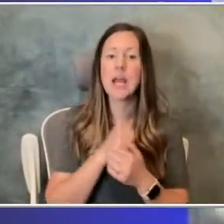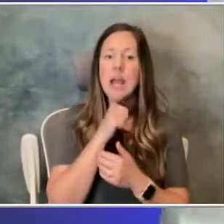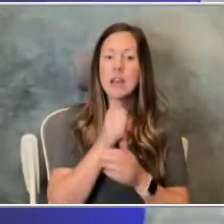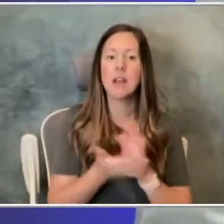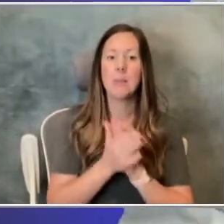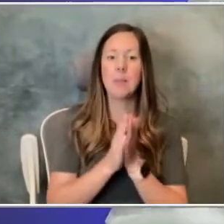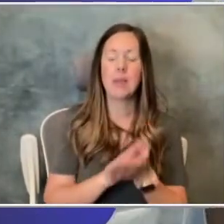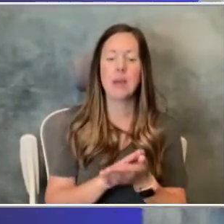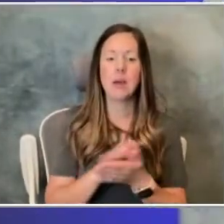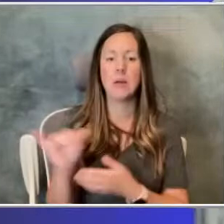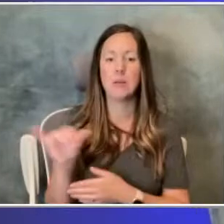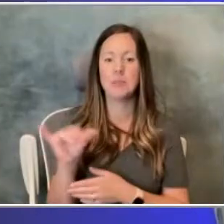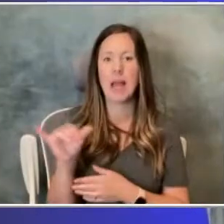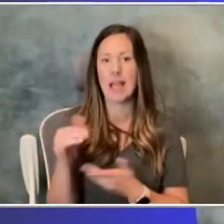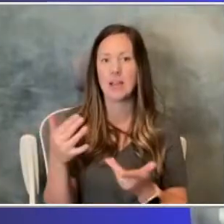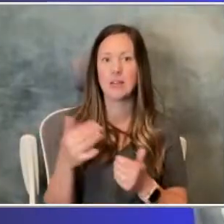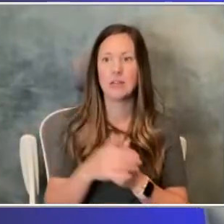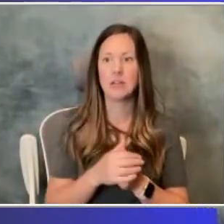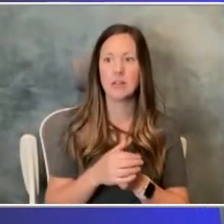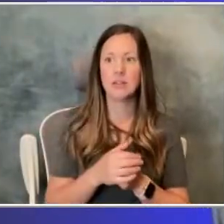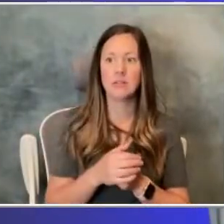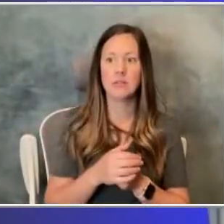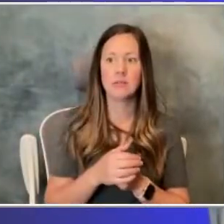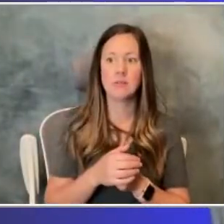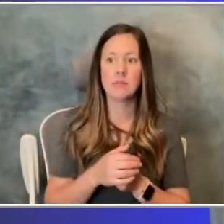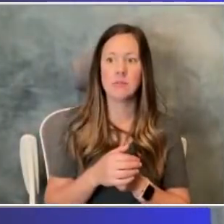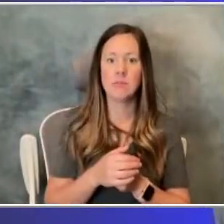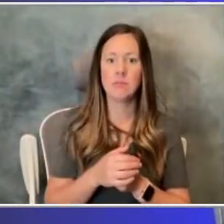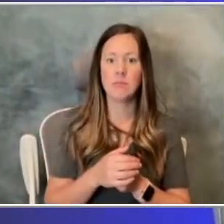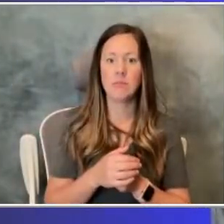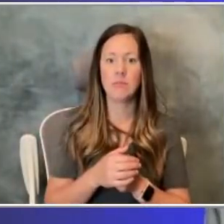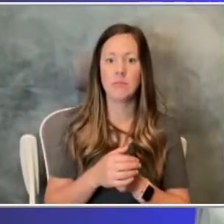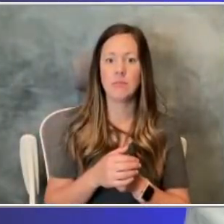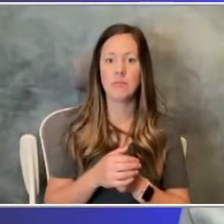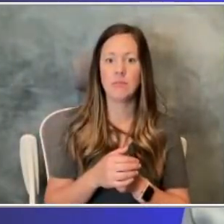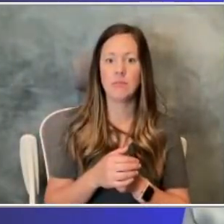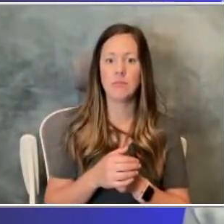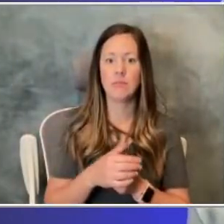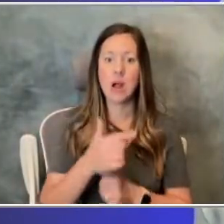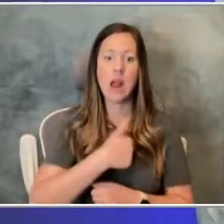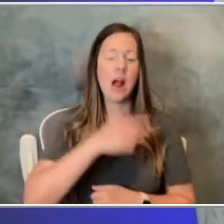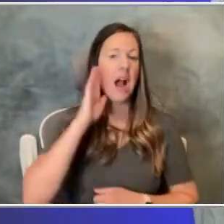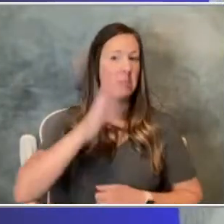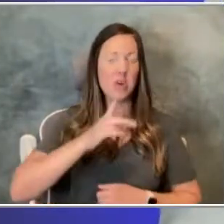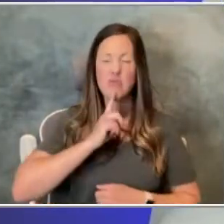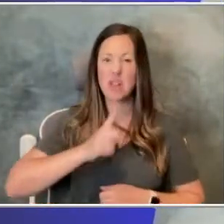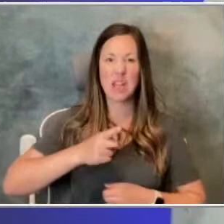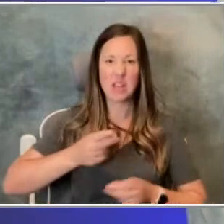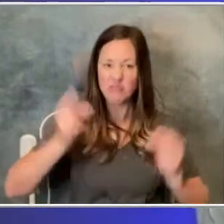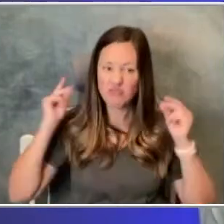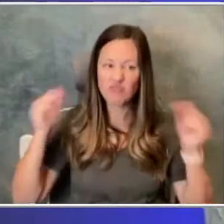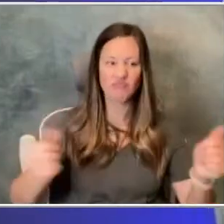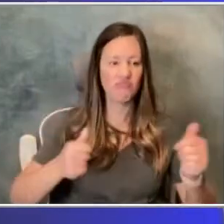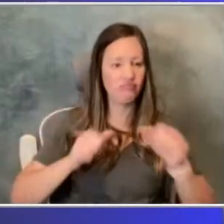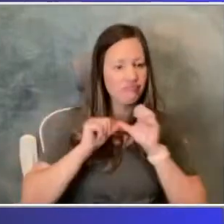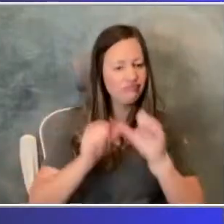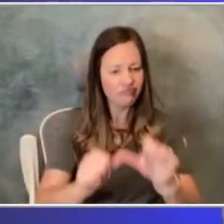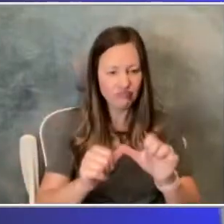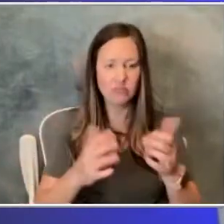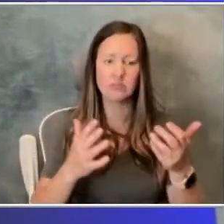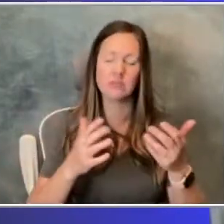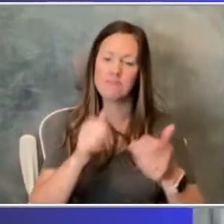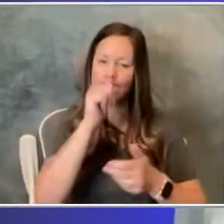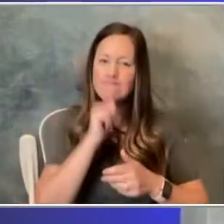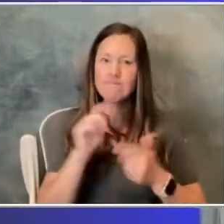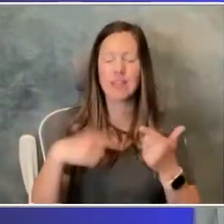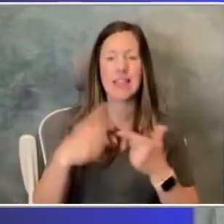bust cycle where you say, I'm just gonna cut down all the trees in my yard today because of the storm, and then you end up